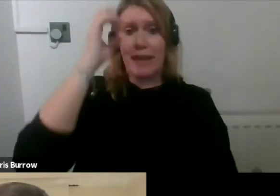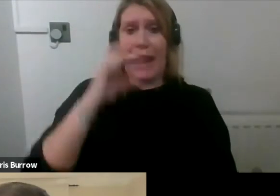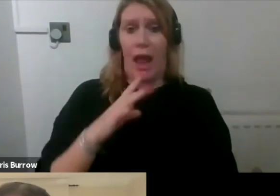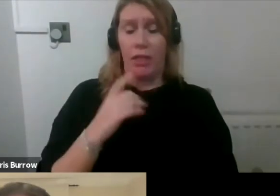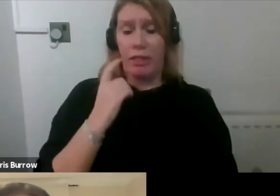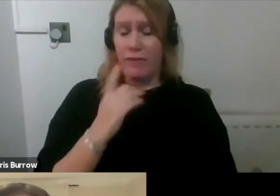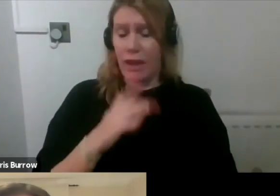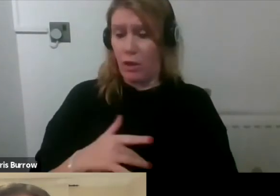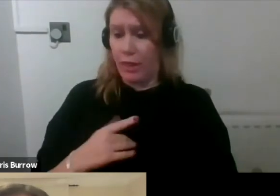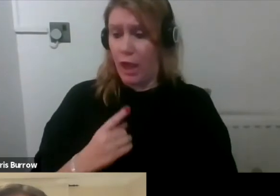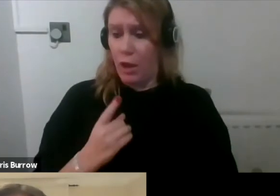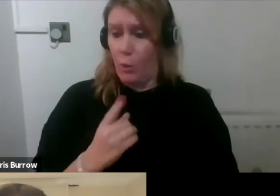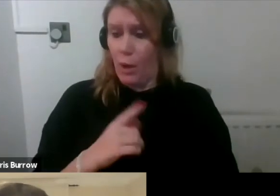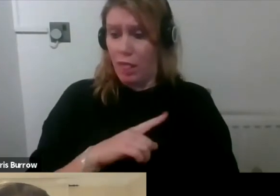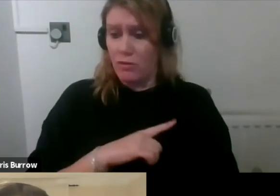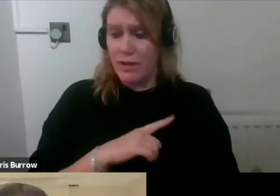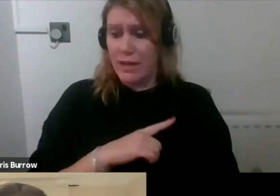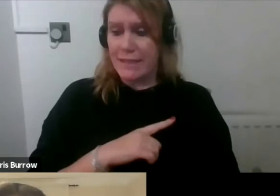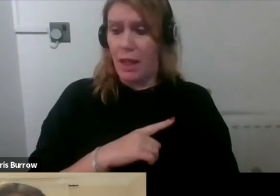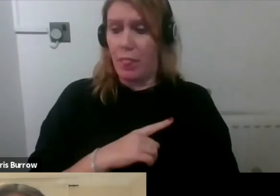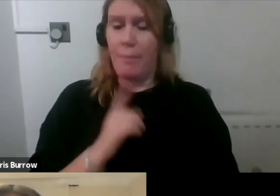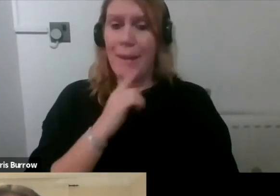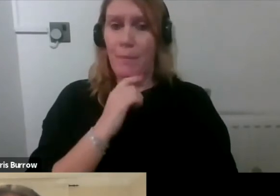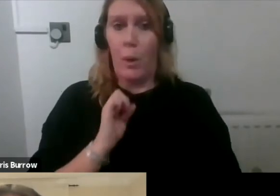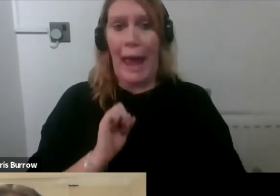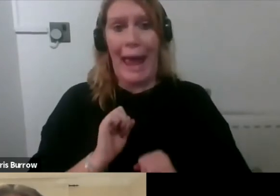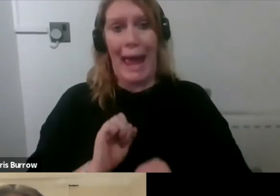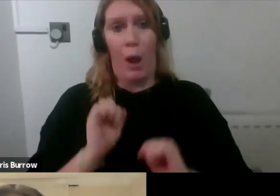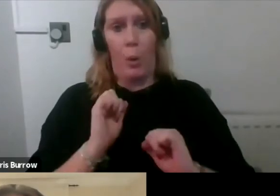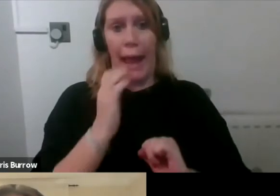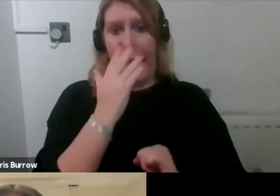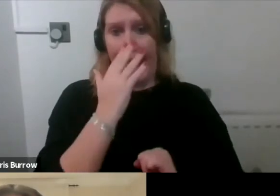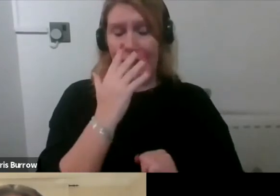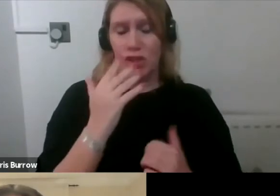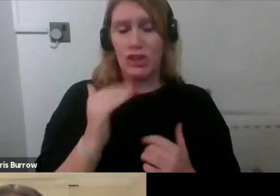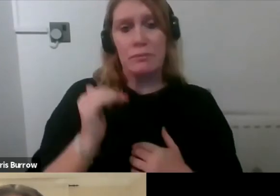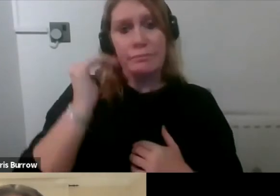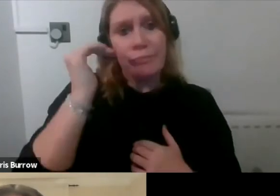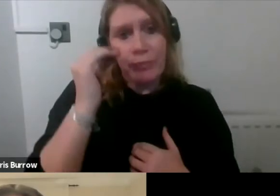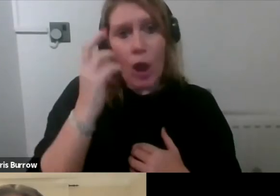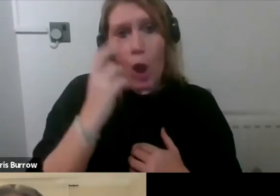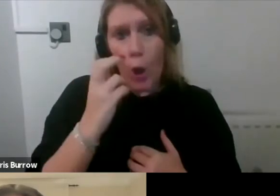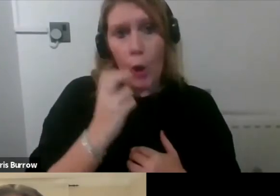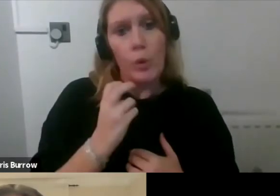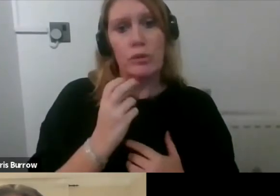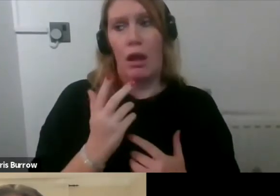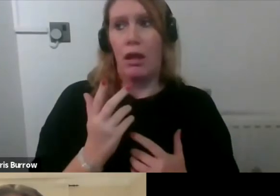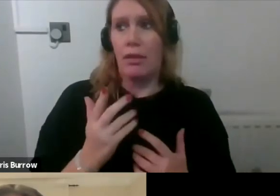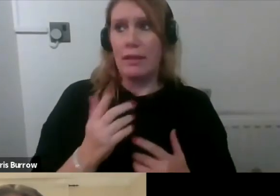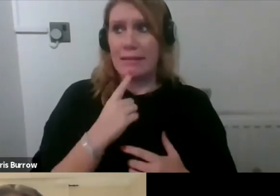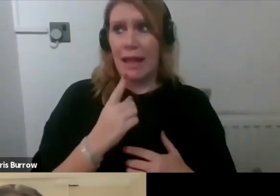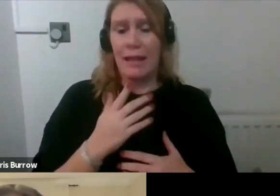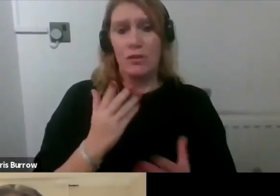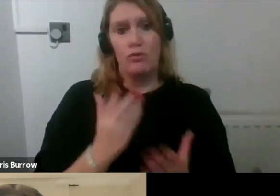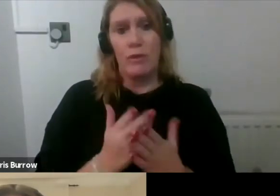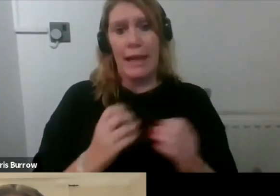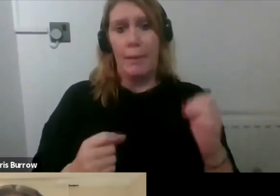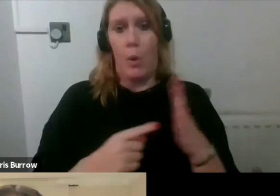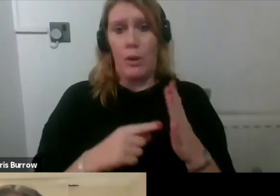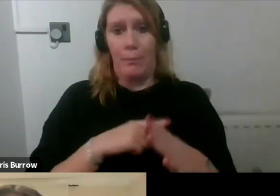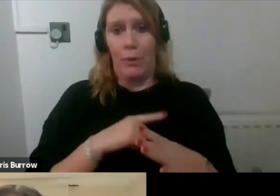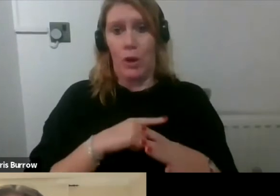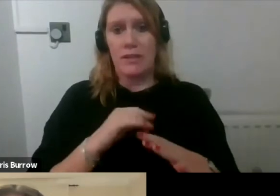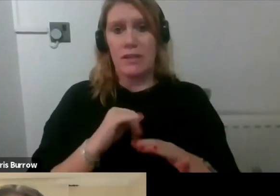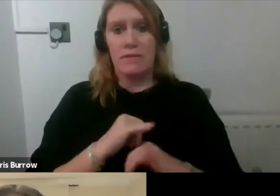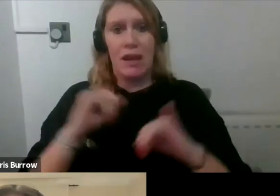people our age and older get so angry about the things that come in, and people say, oh, it's really essential because of terrorism. And you think, well,